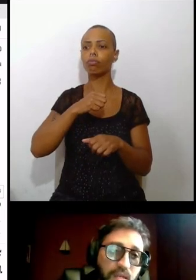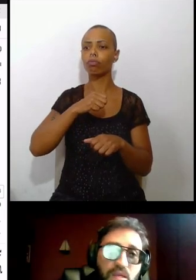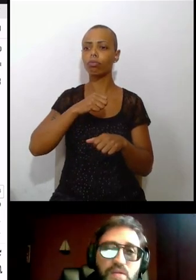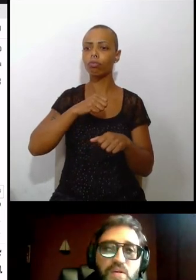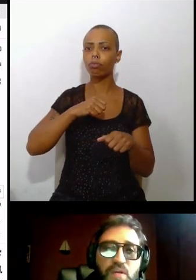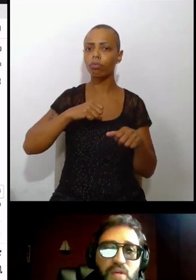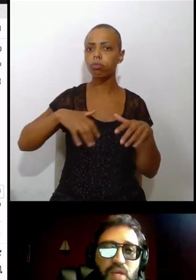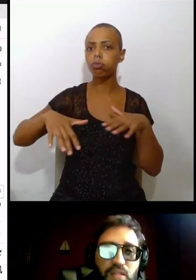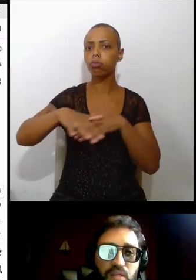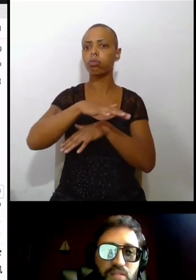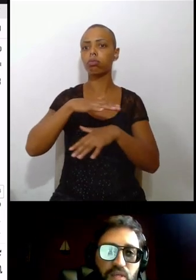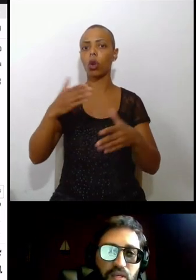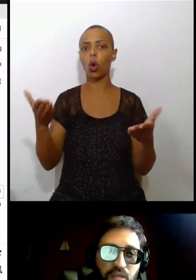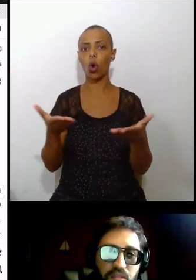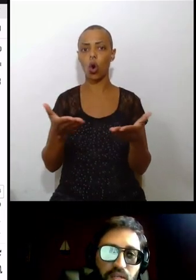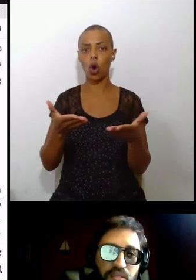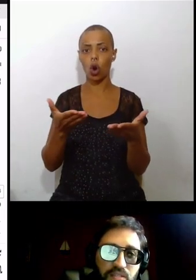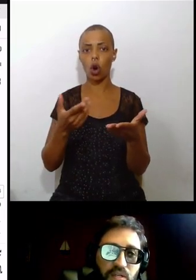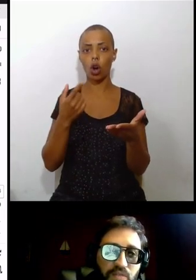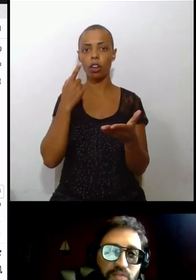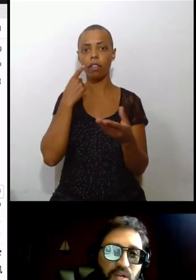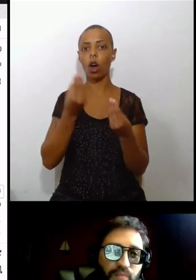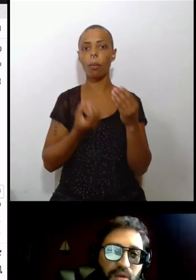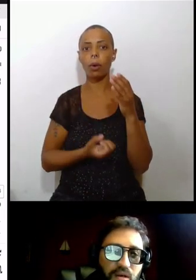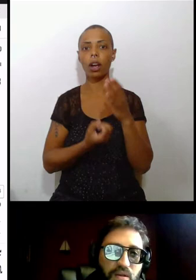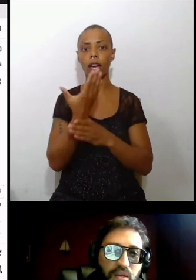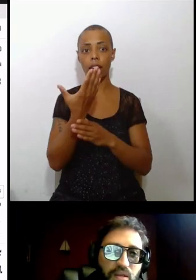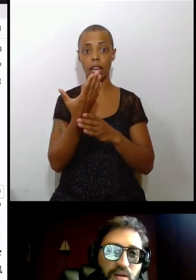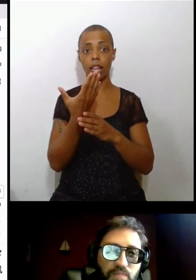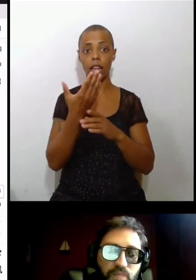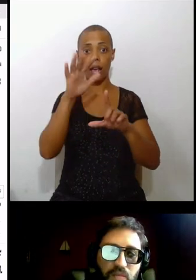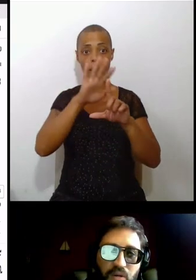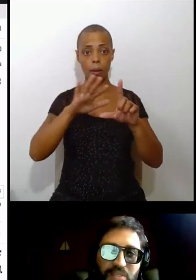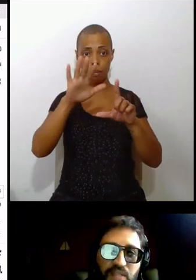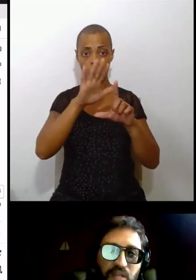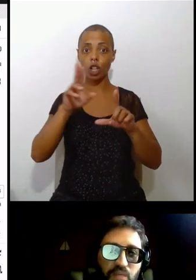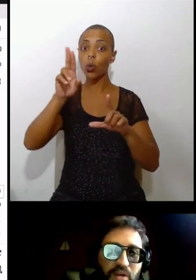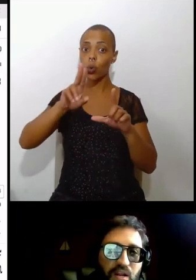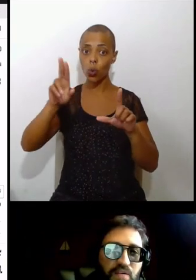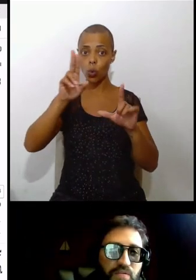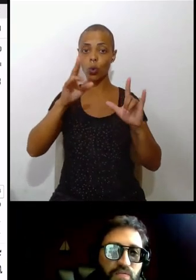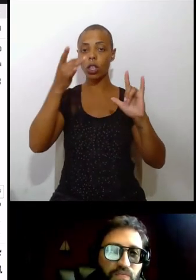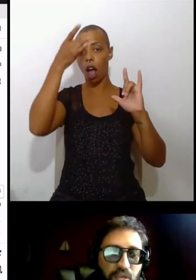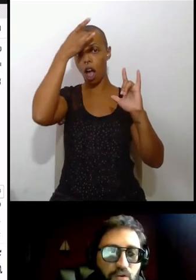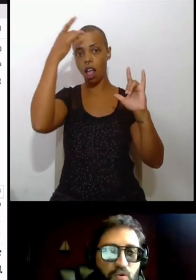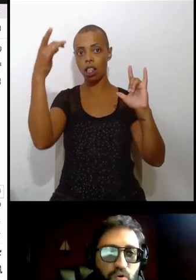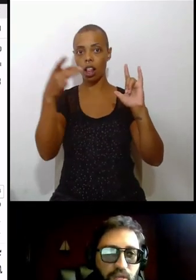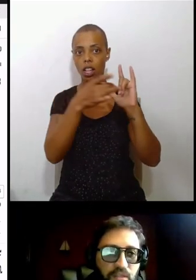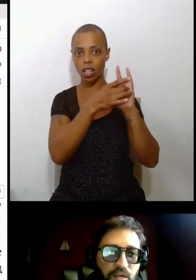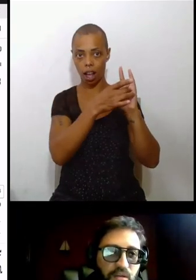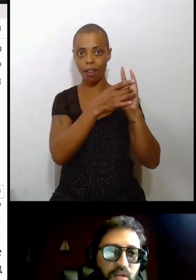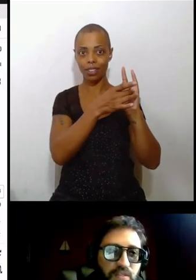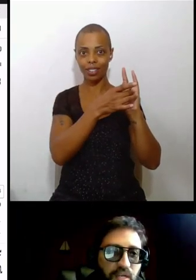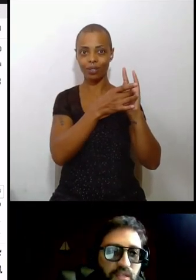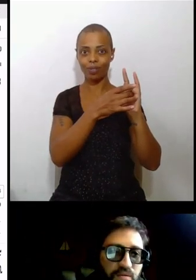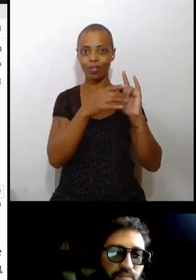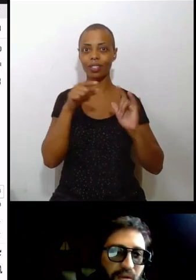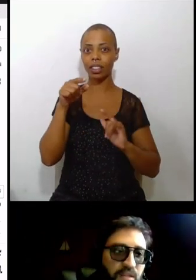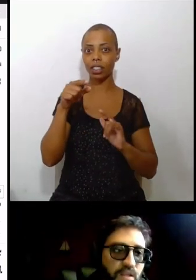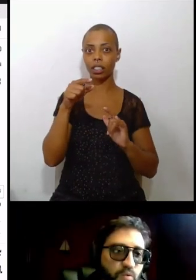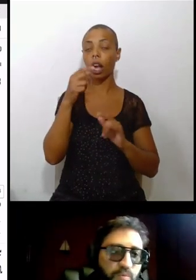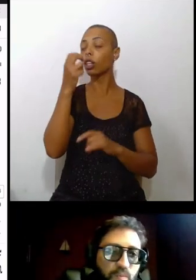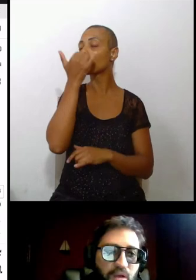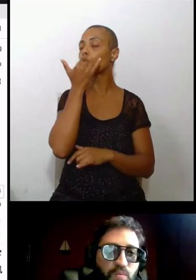and we can see that in the creation of images by artificial intelligence